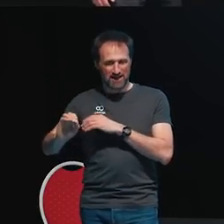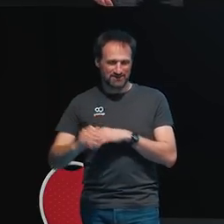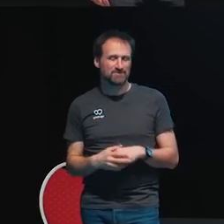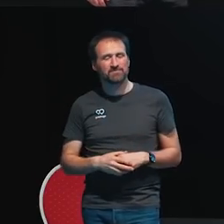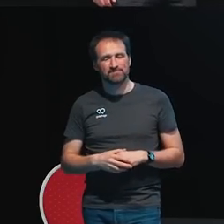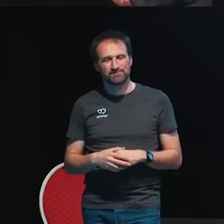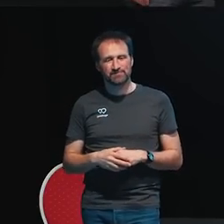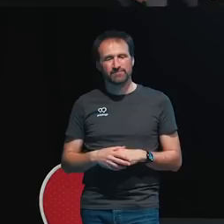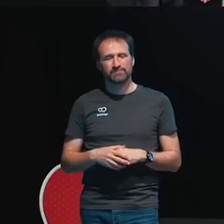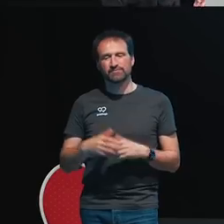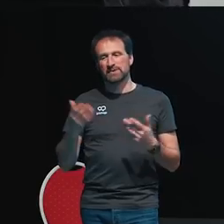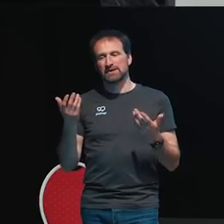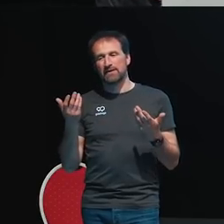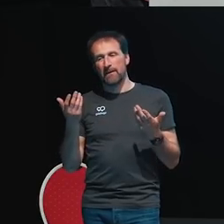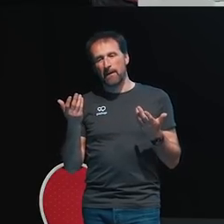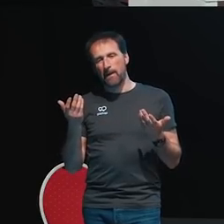And